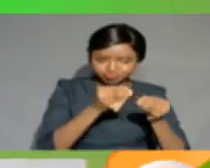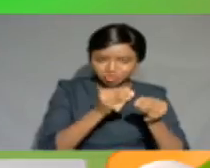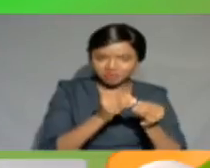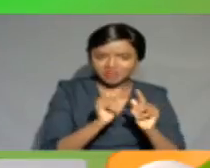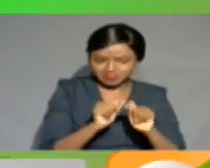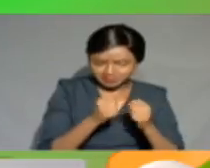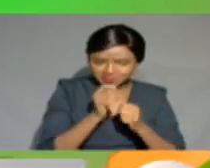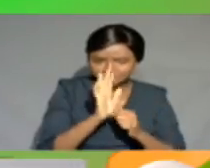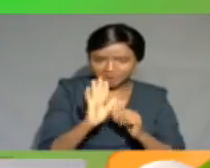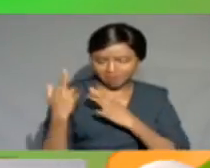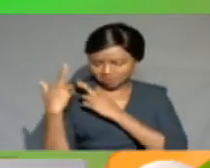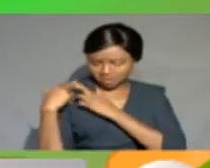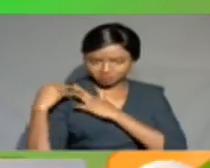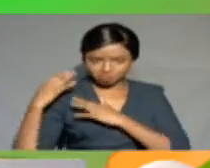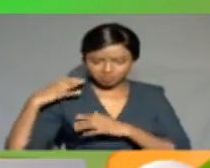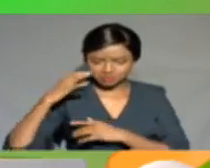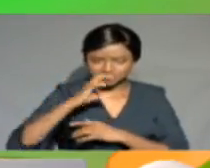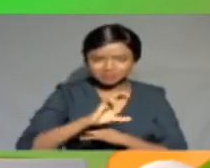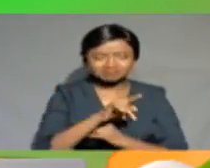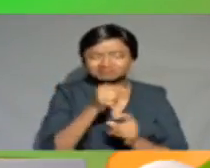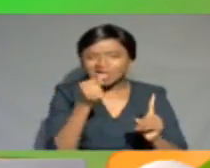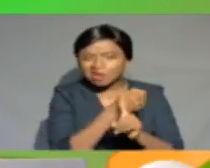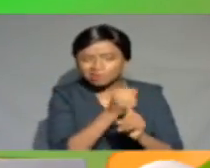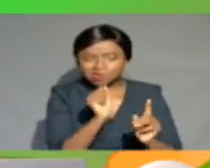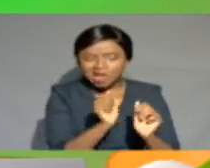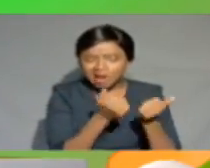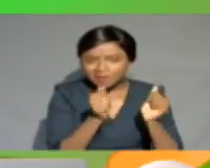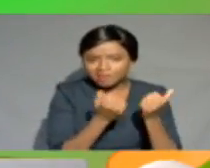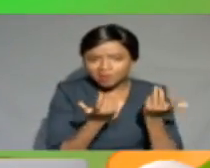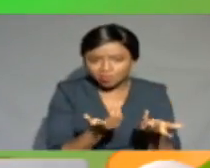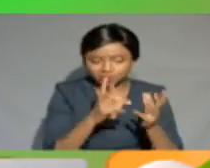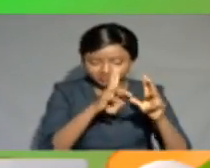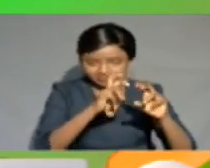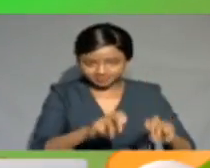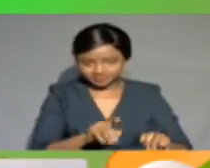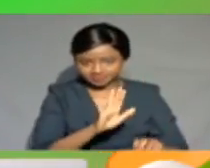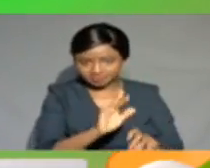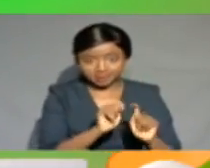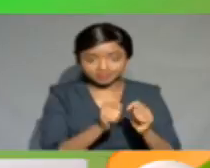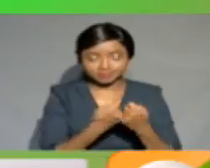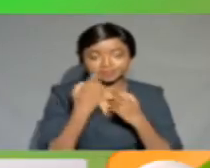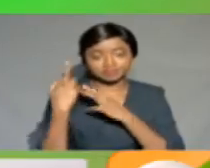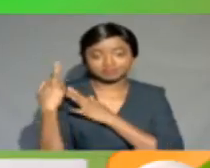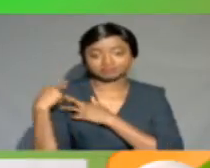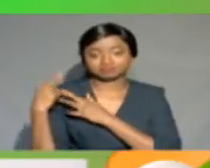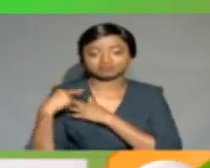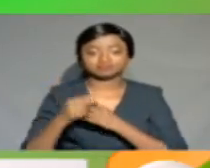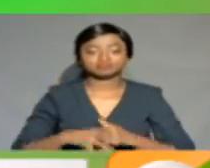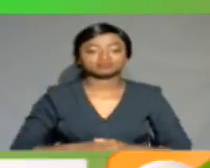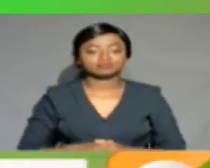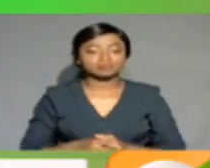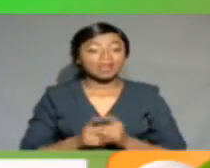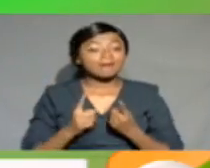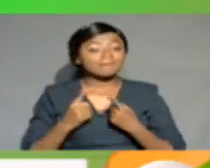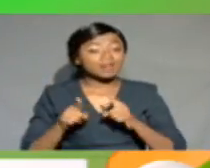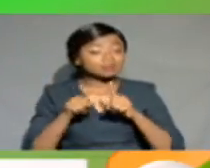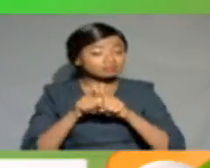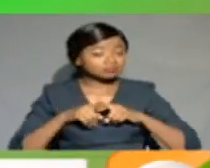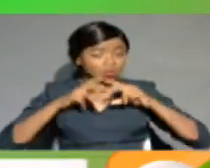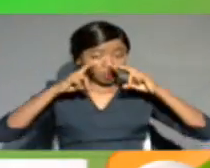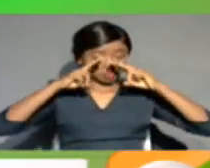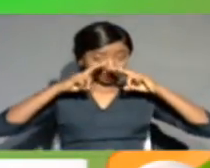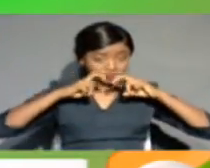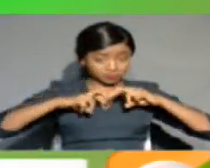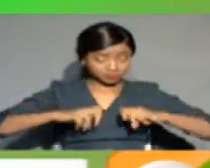report on that allegations of bullying and assault that led to brain surgery. Research shows that more than